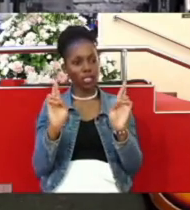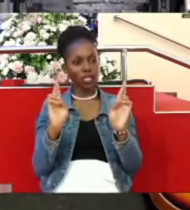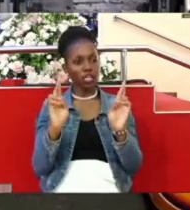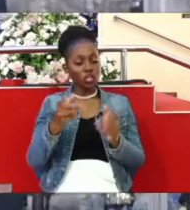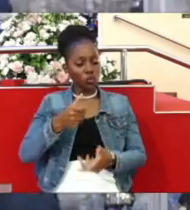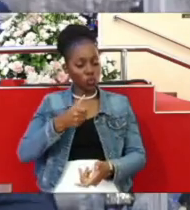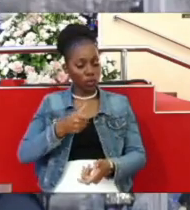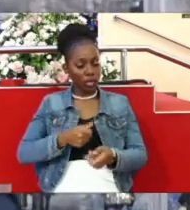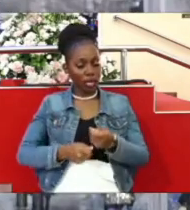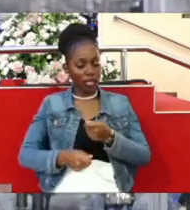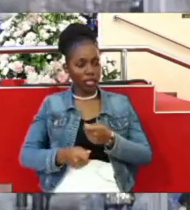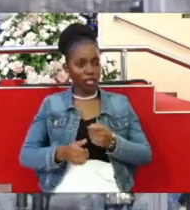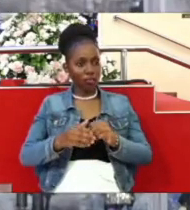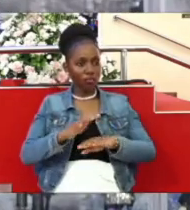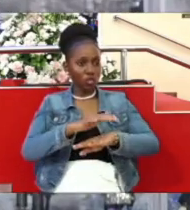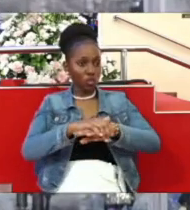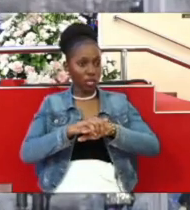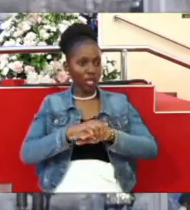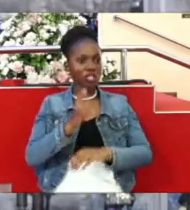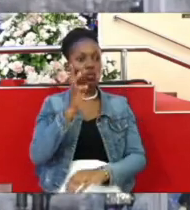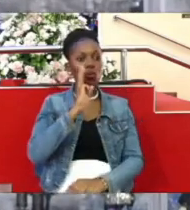that you are sitting on.